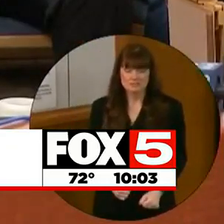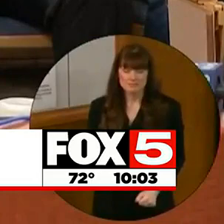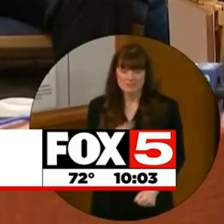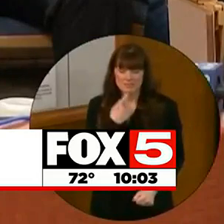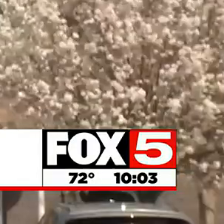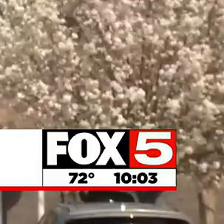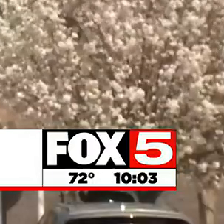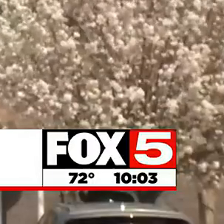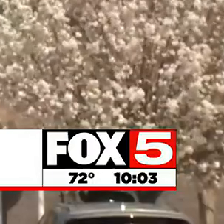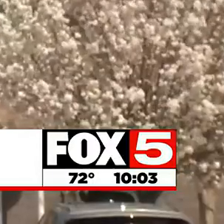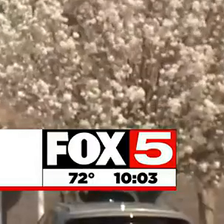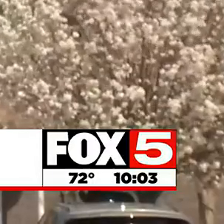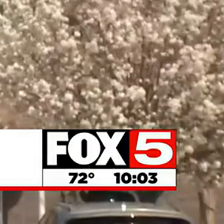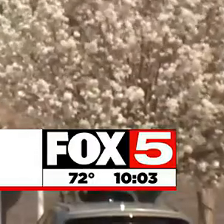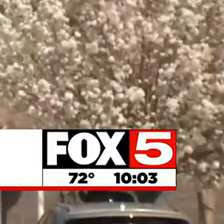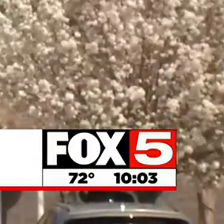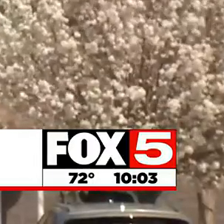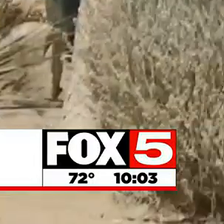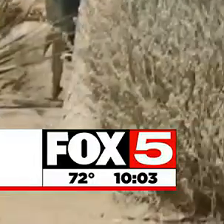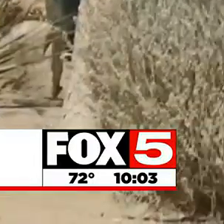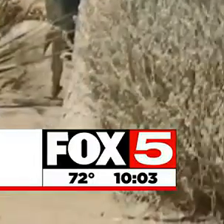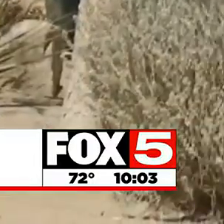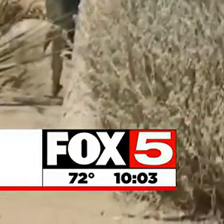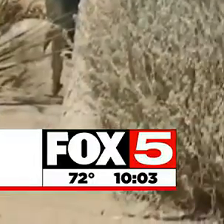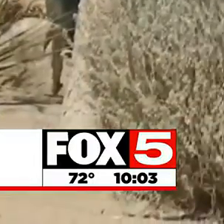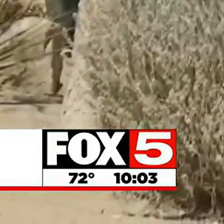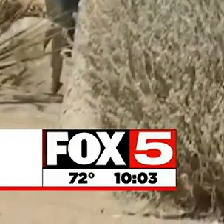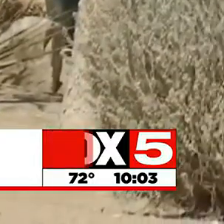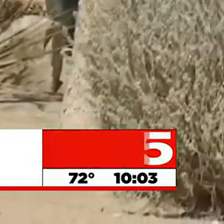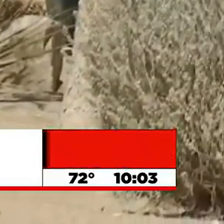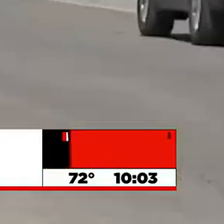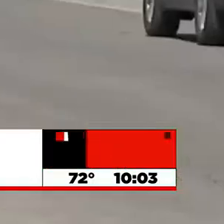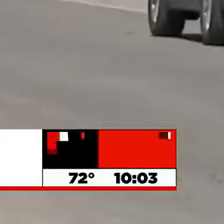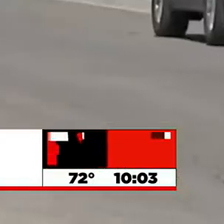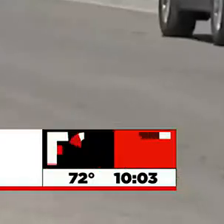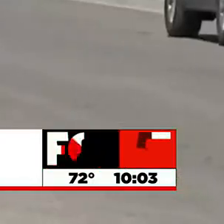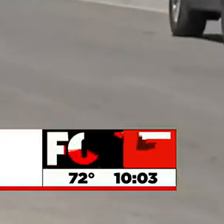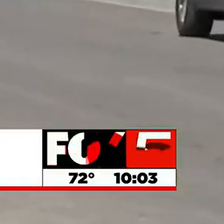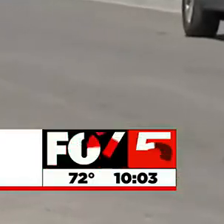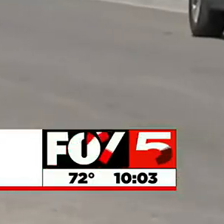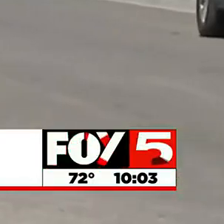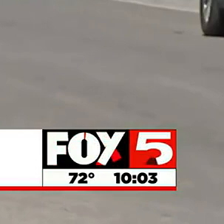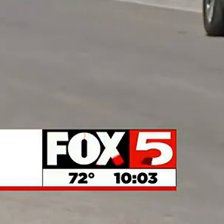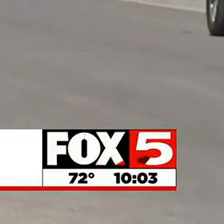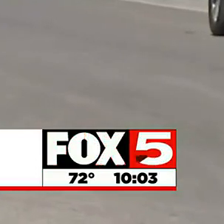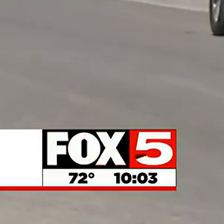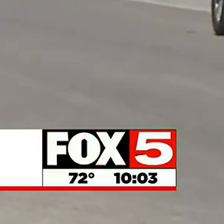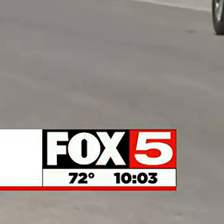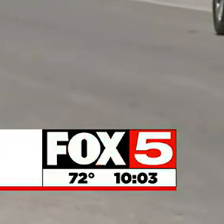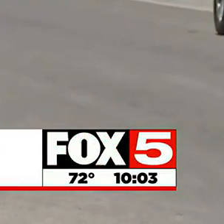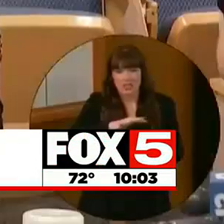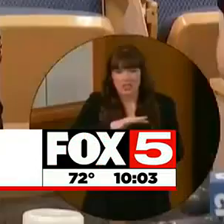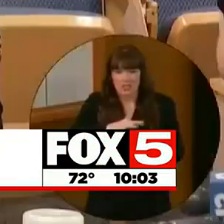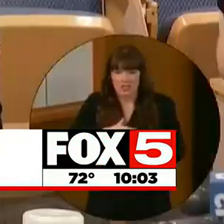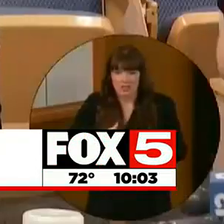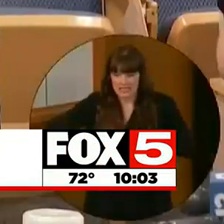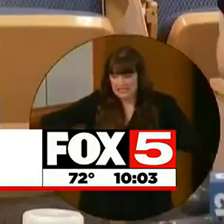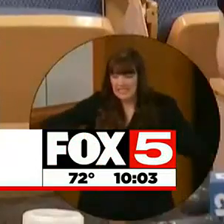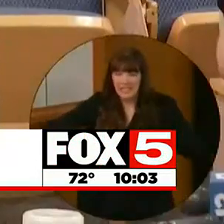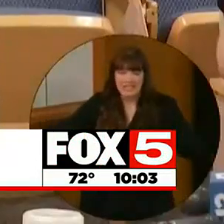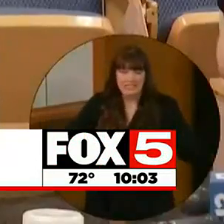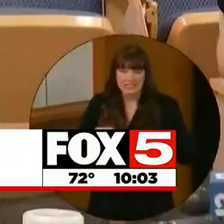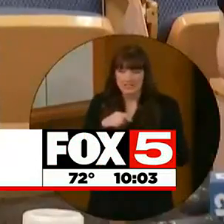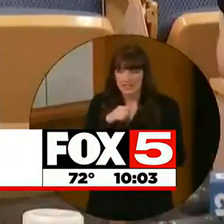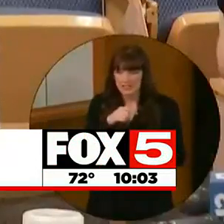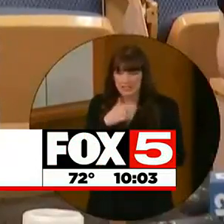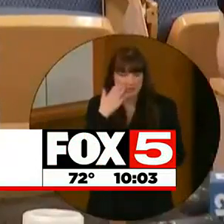three juniors at Desert Oasis High School, which recently has seen fights, lockdowns, even a gun on campus. My children